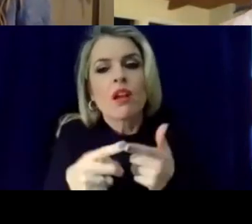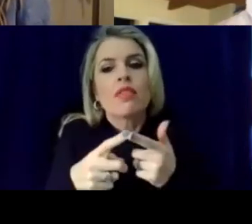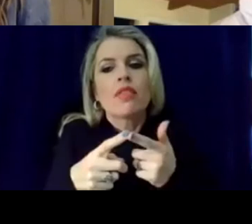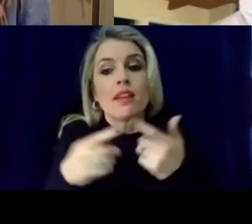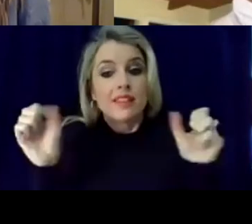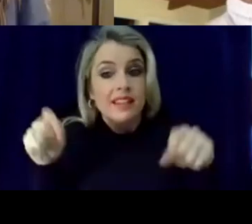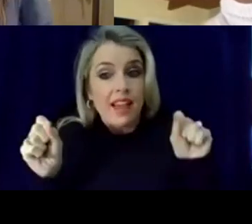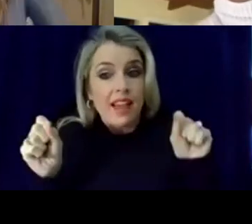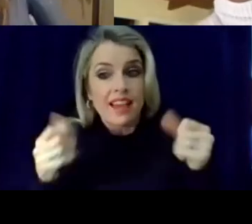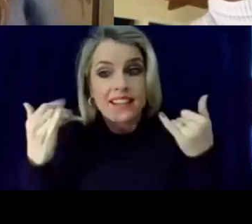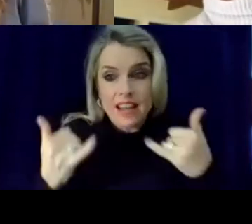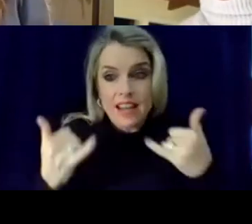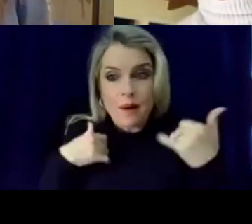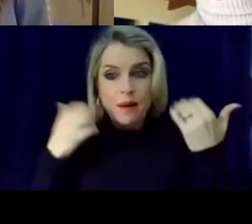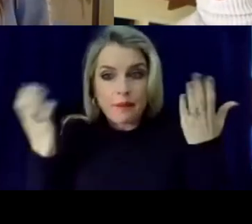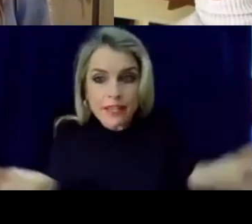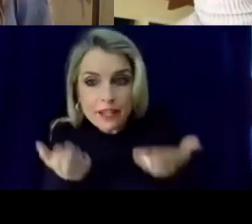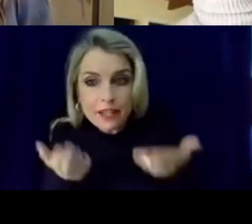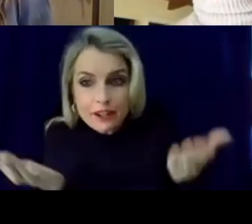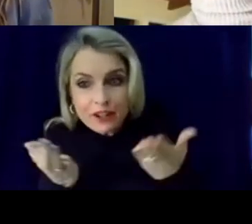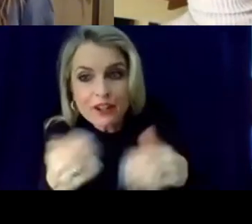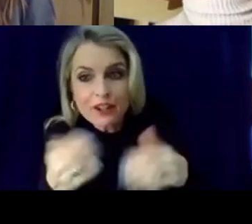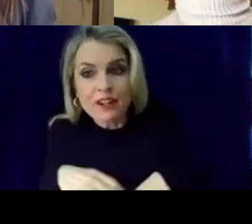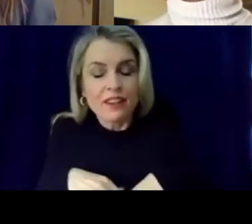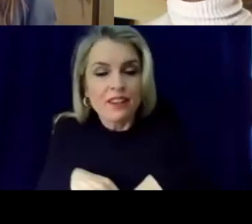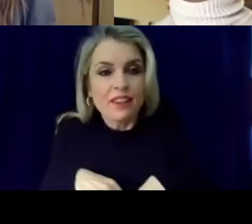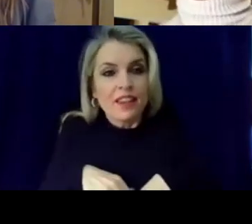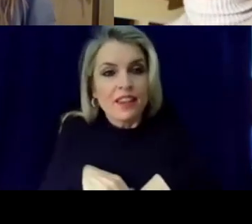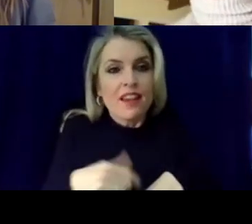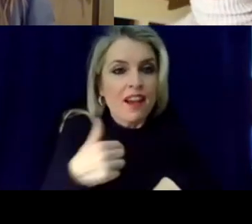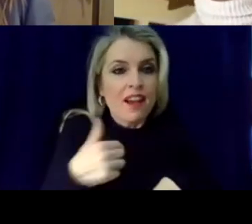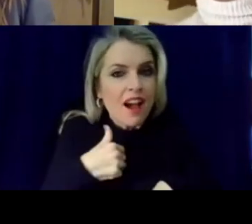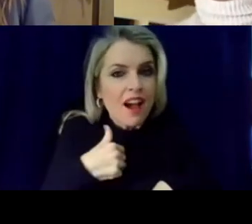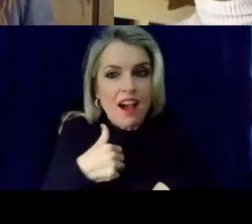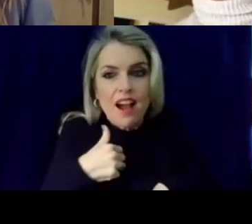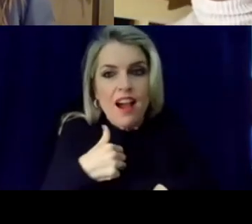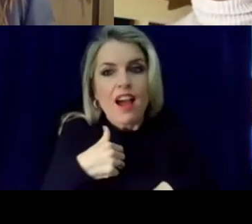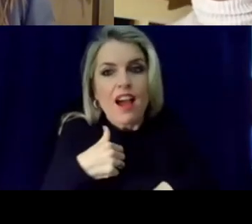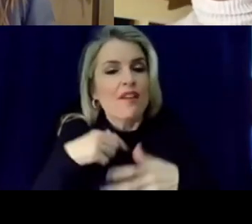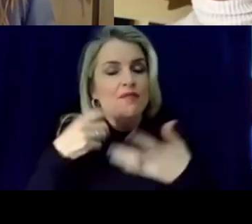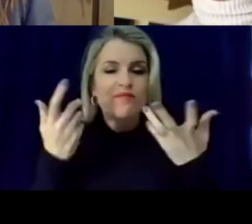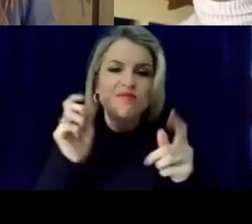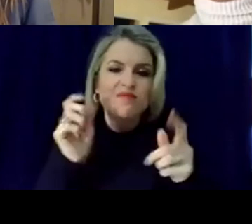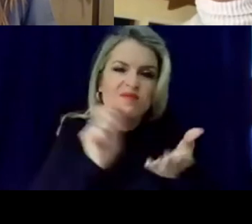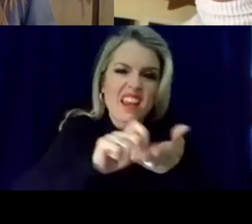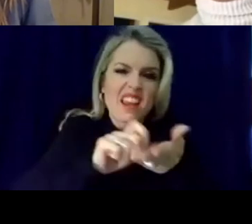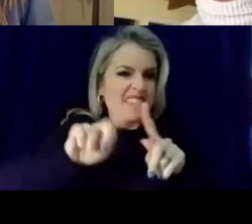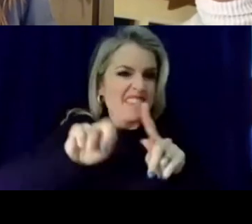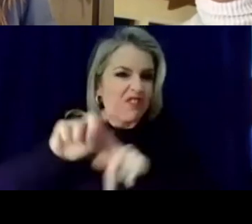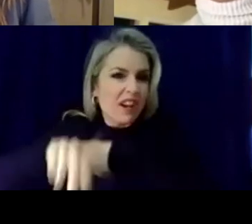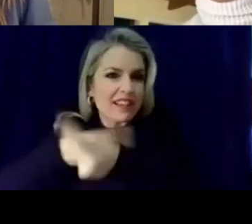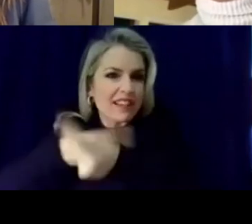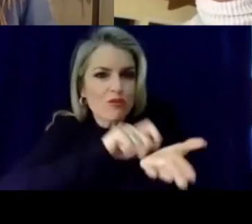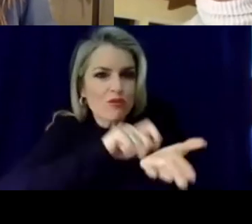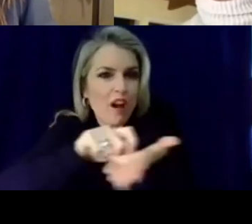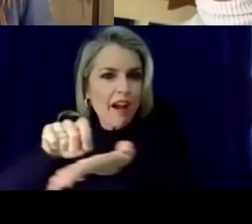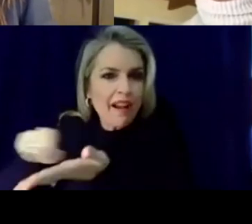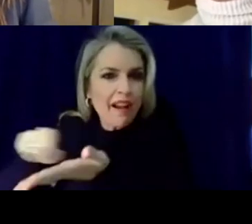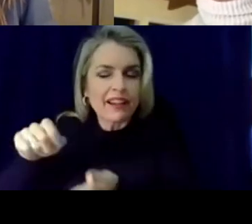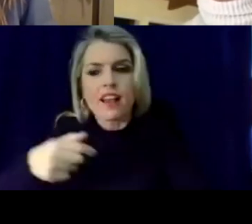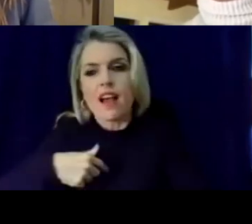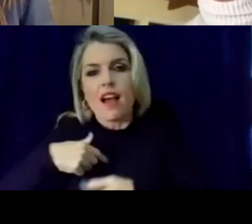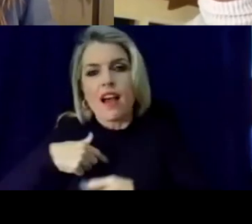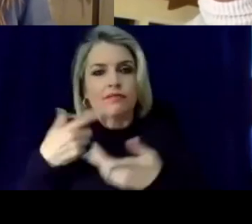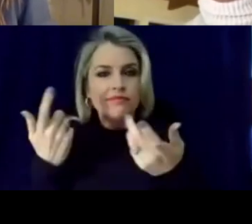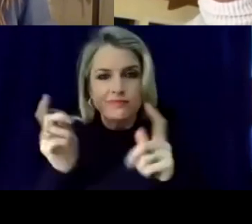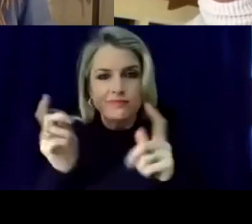yeah, now I'm here. I don't know. I've like written in a lot of different forms since then. I had a play go